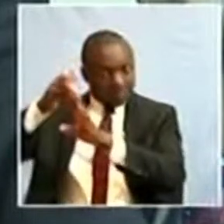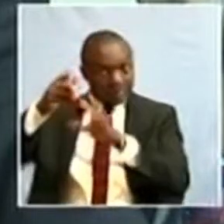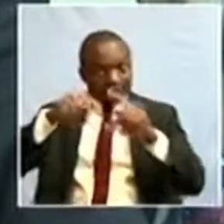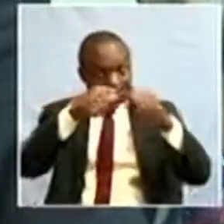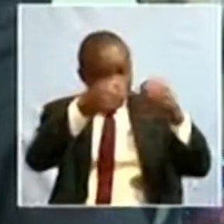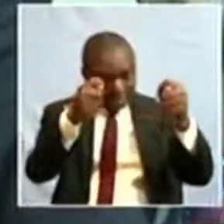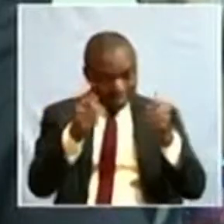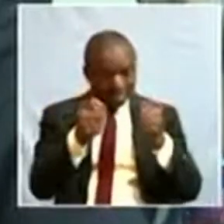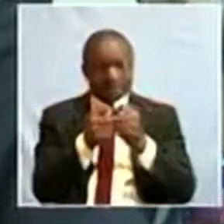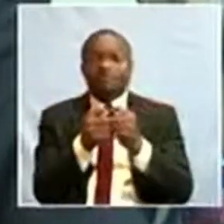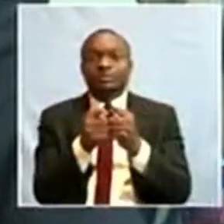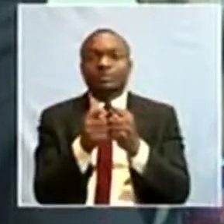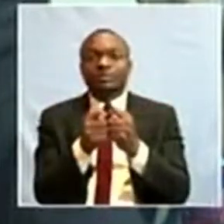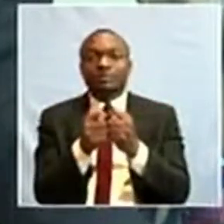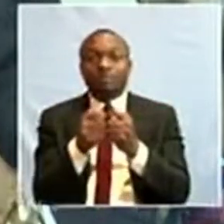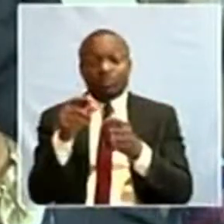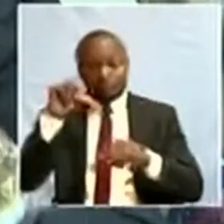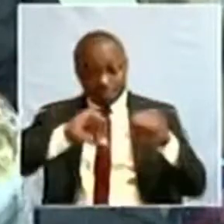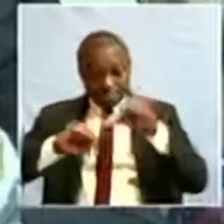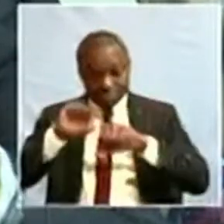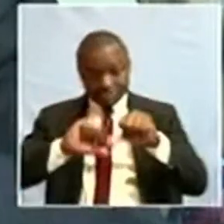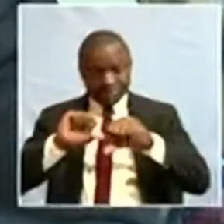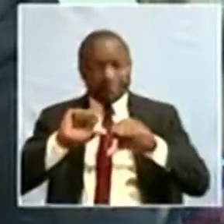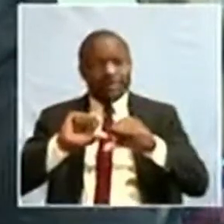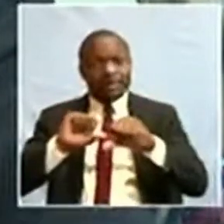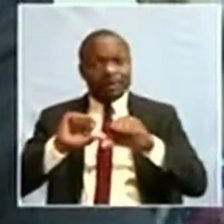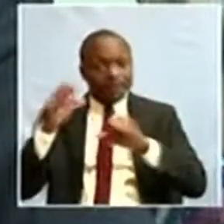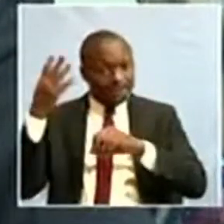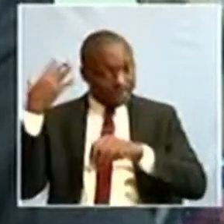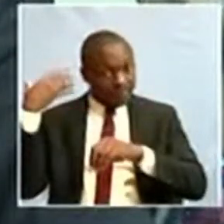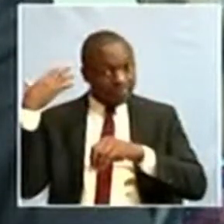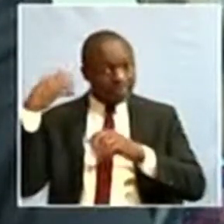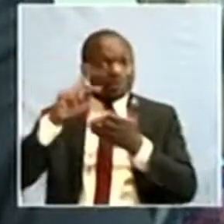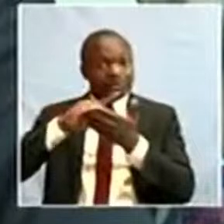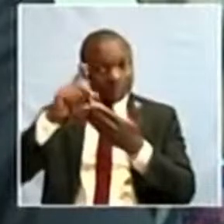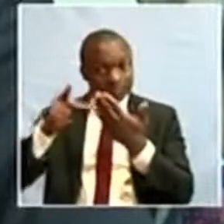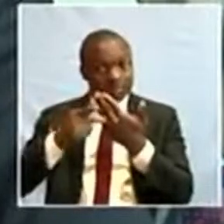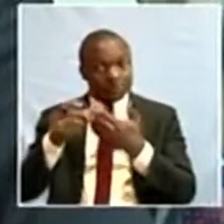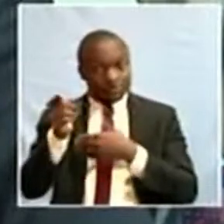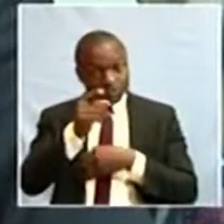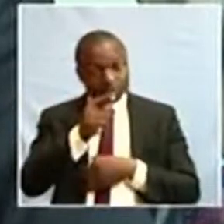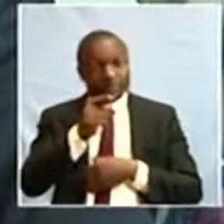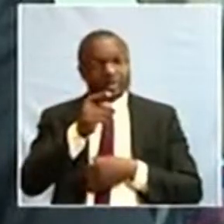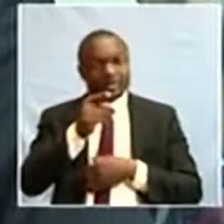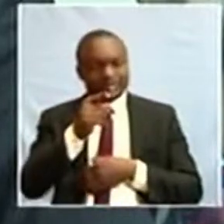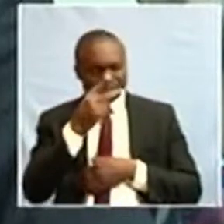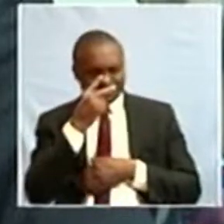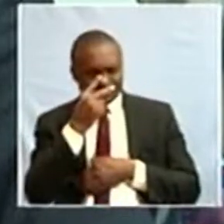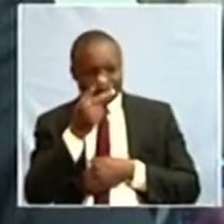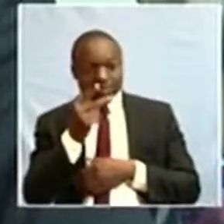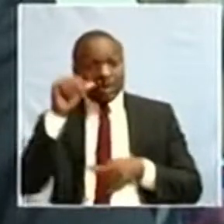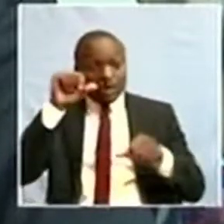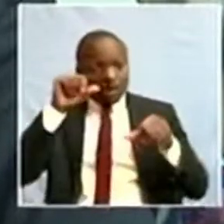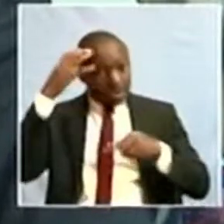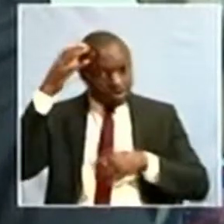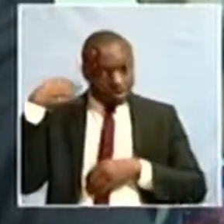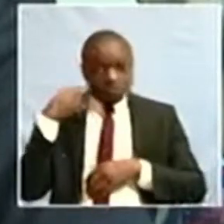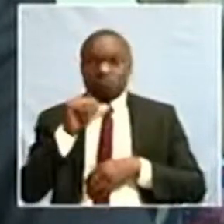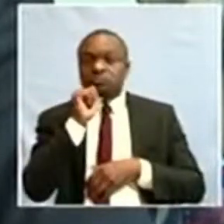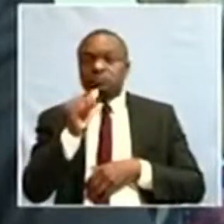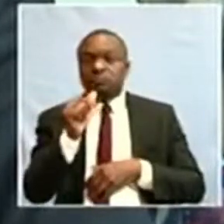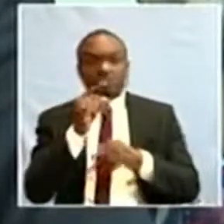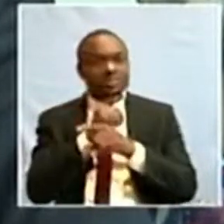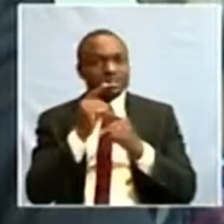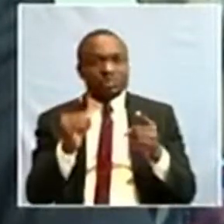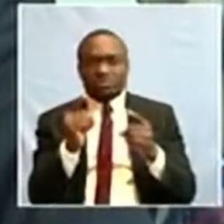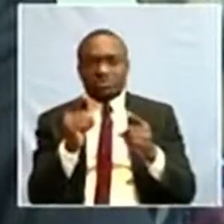of audits. So I'm sure over the previous programs you have been able to realize that as an office we don't only do one